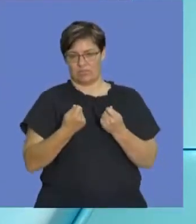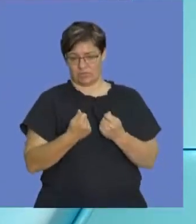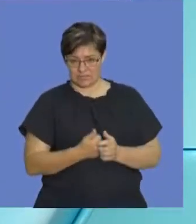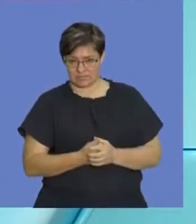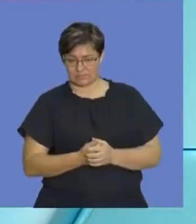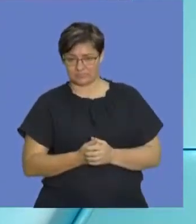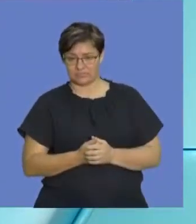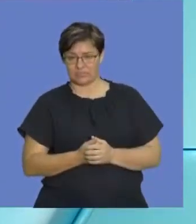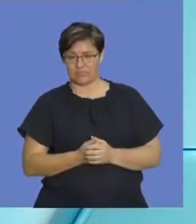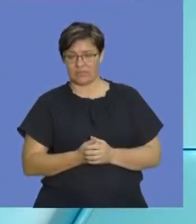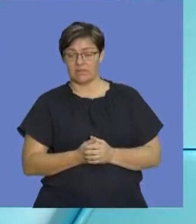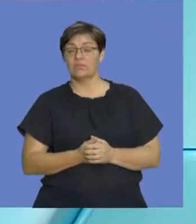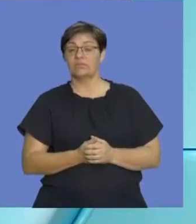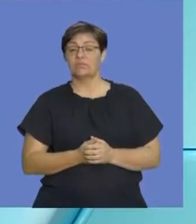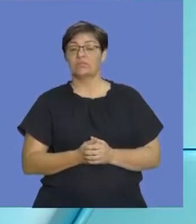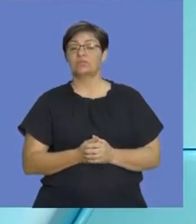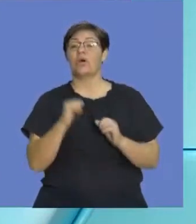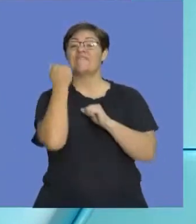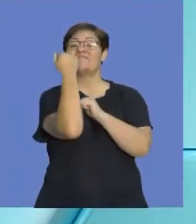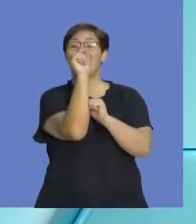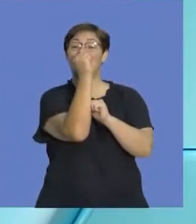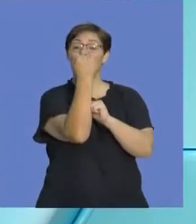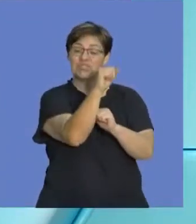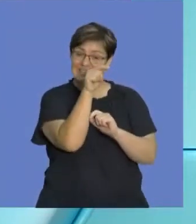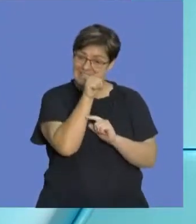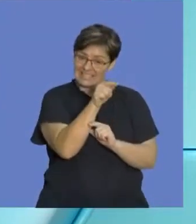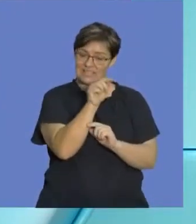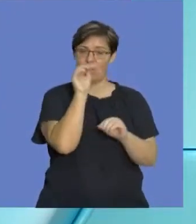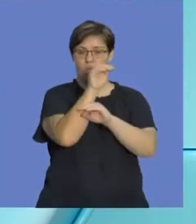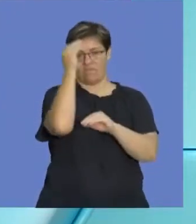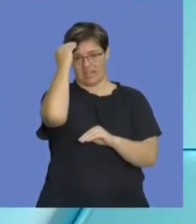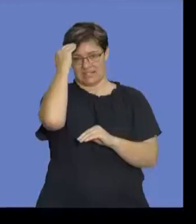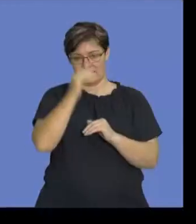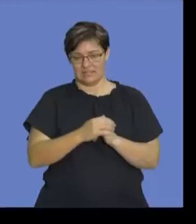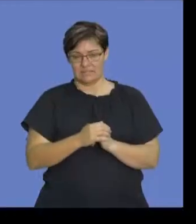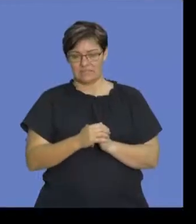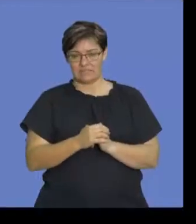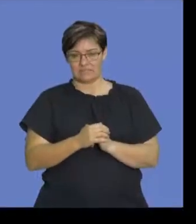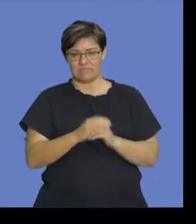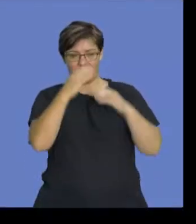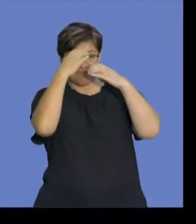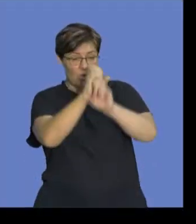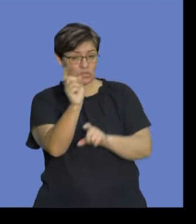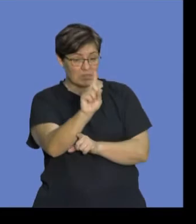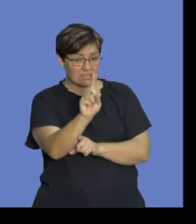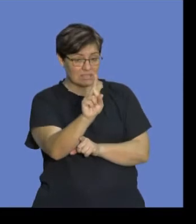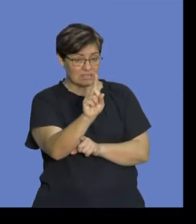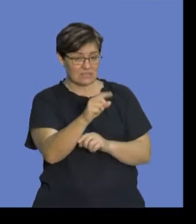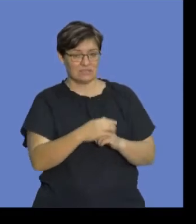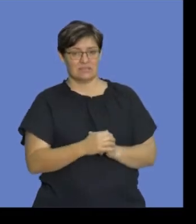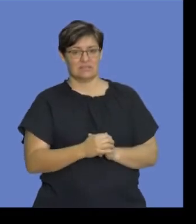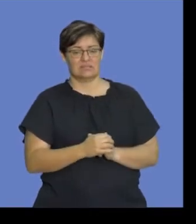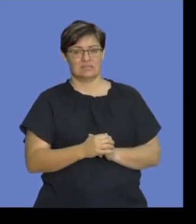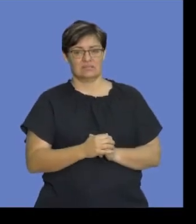Okay? So, operative word is factory overheads. Concentrate on